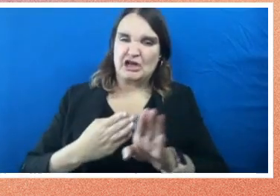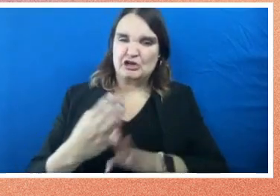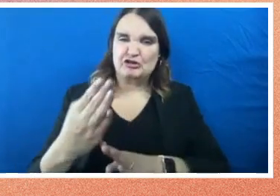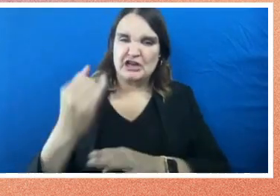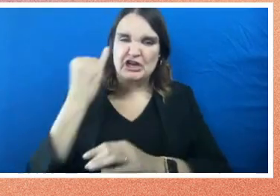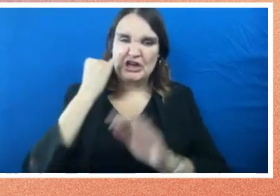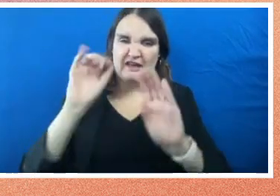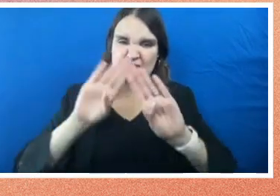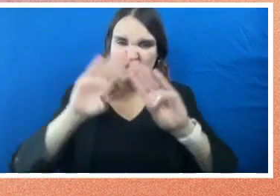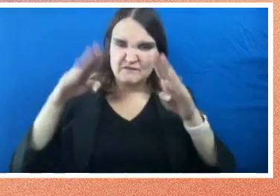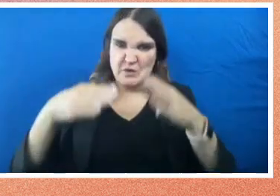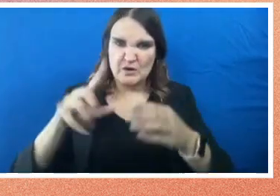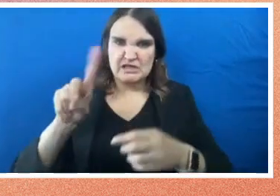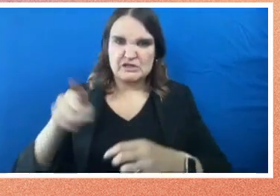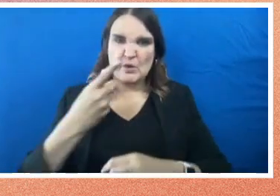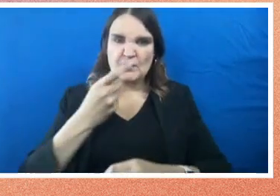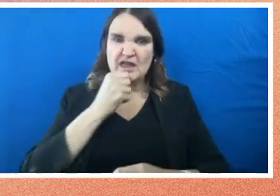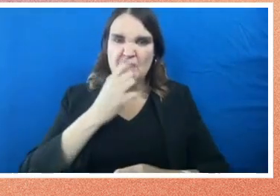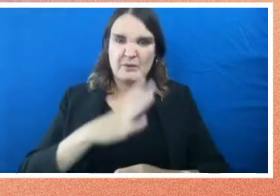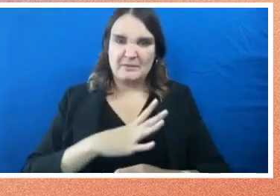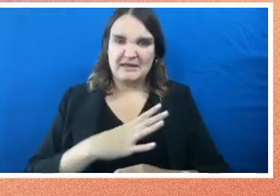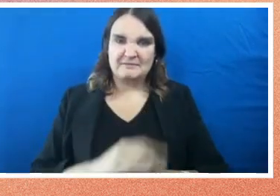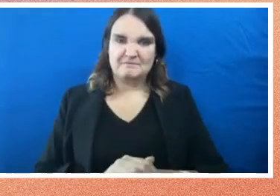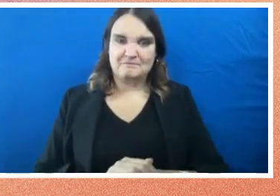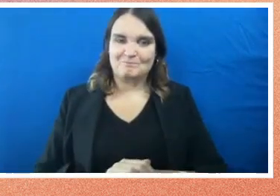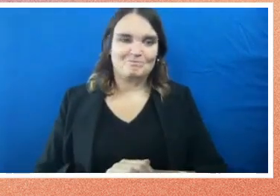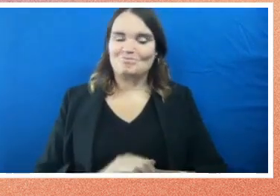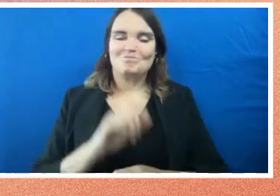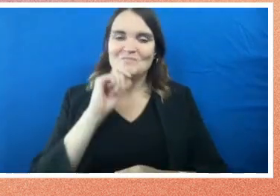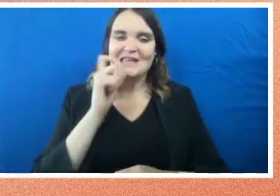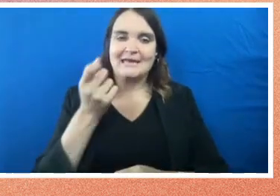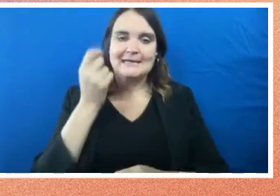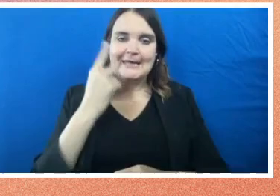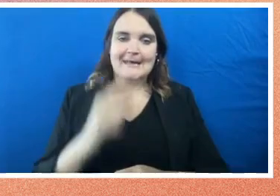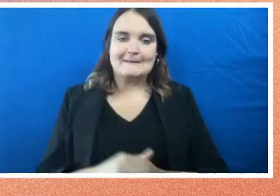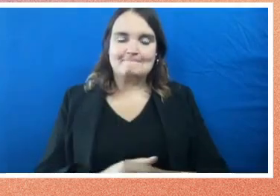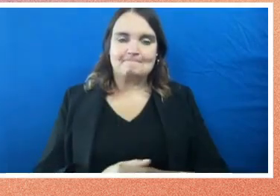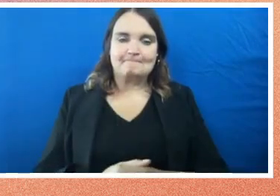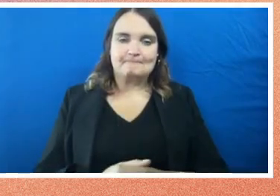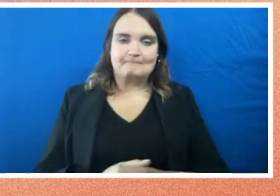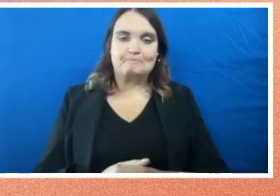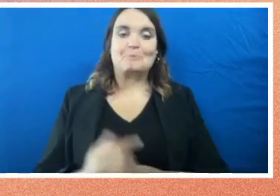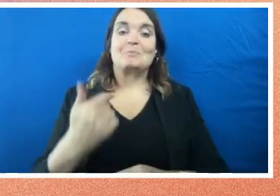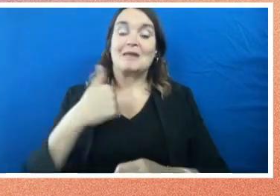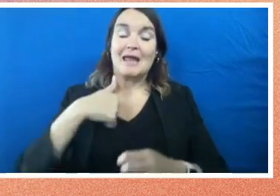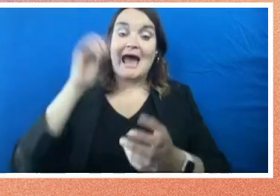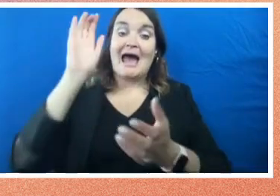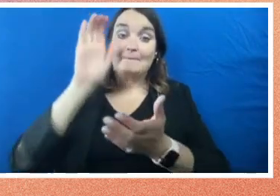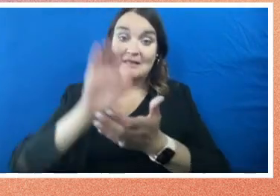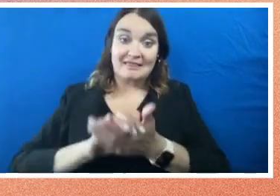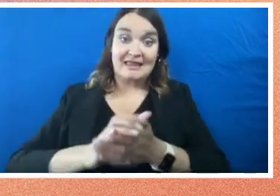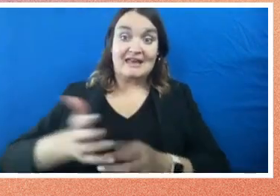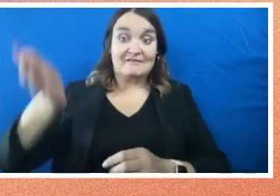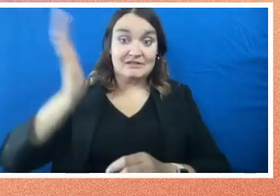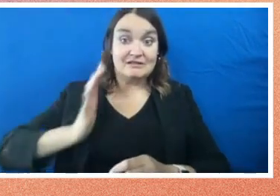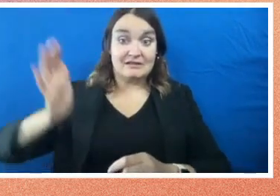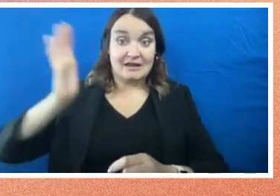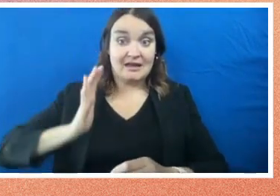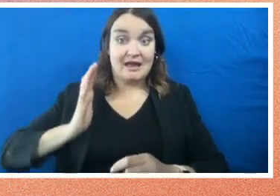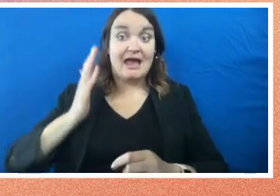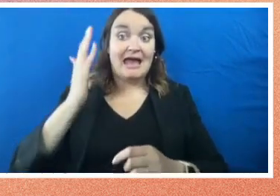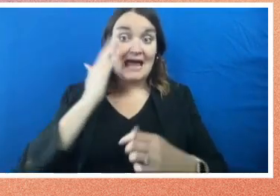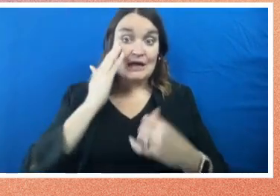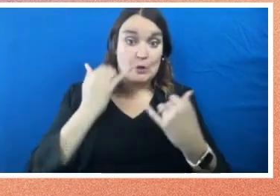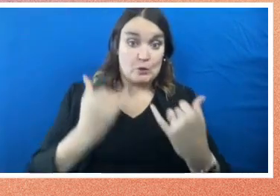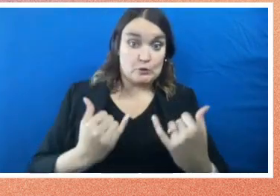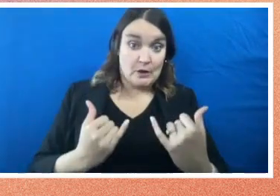women. But they didn't get it. I believe then, and I know for certain today, that